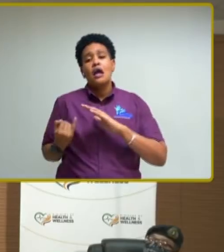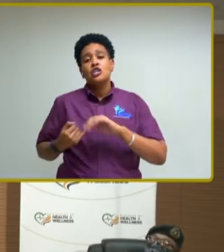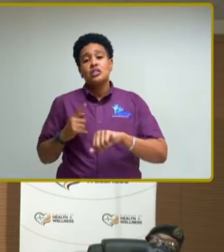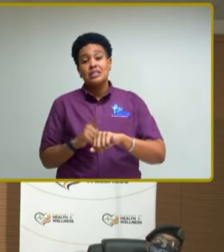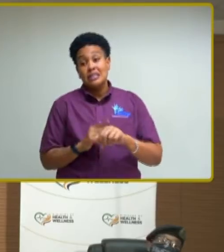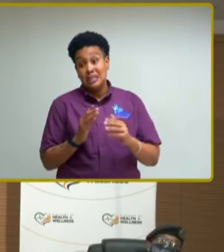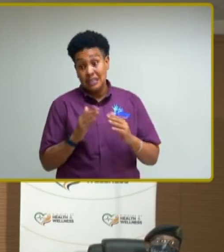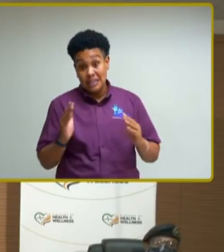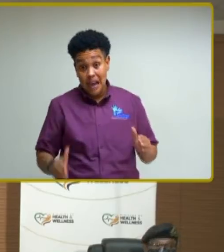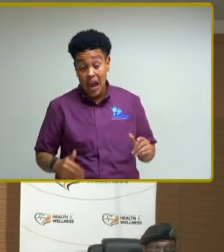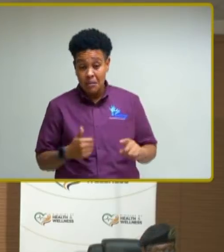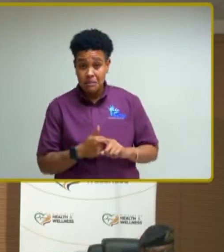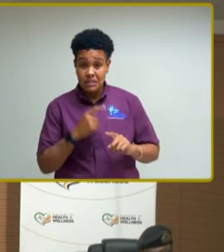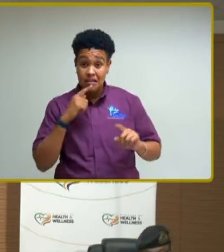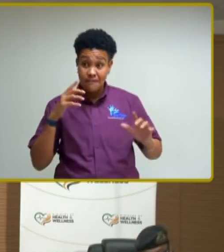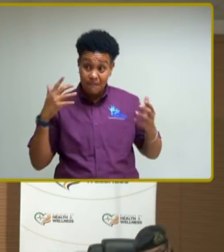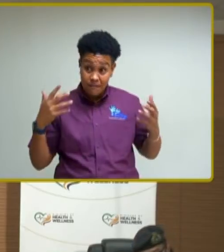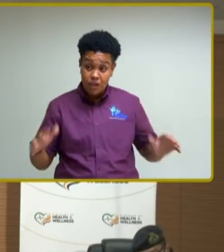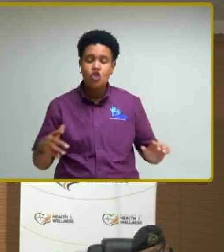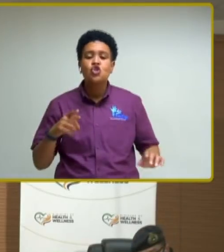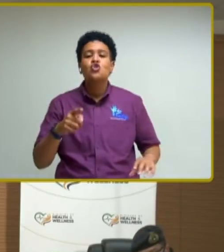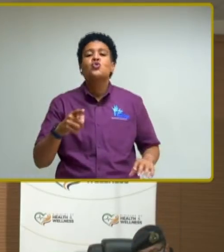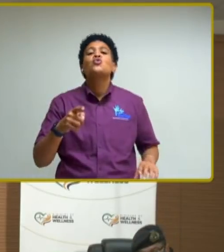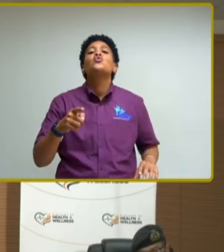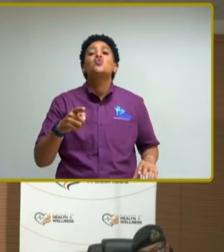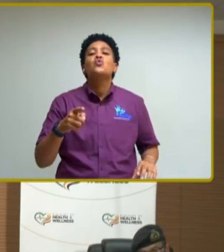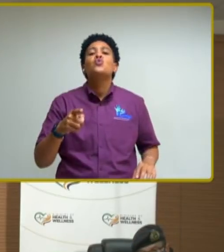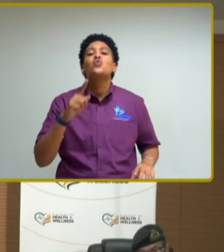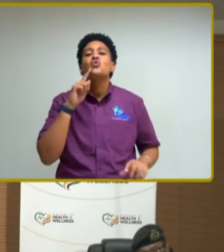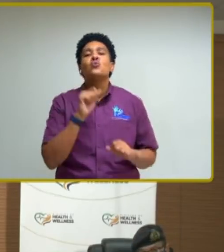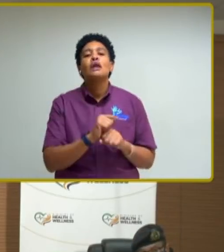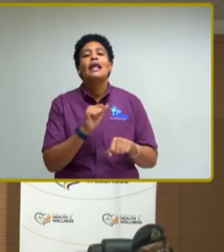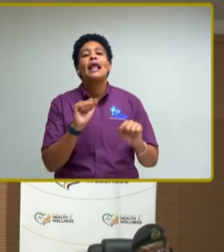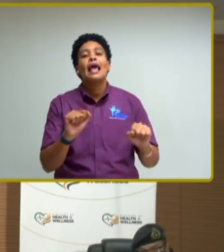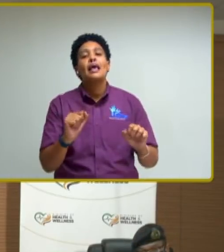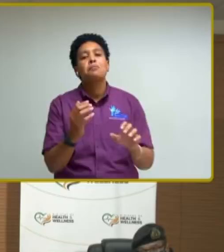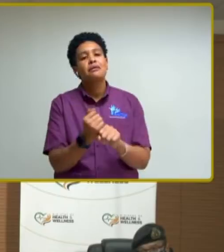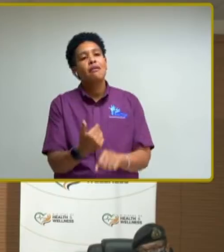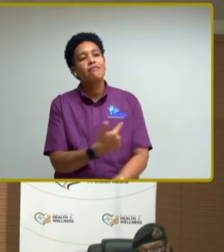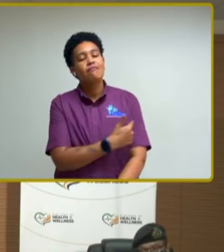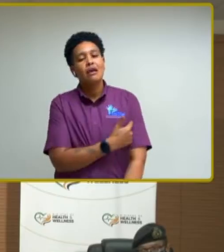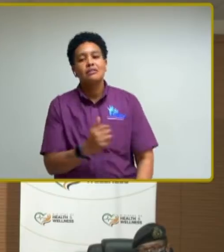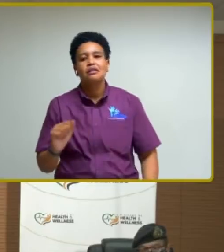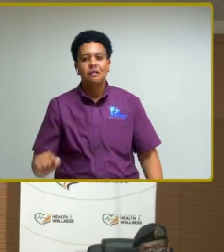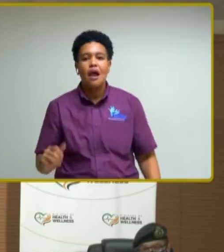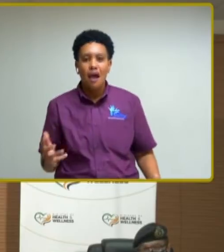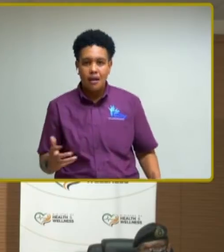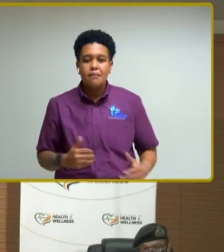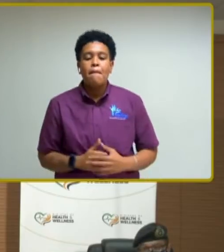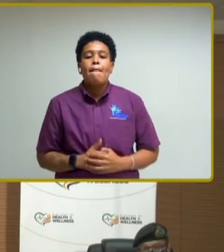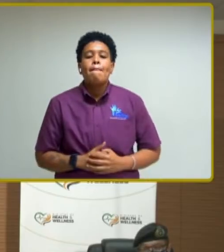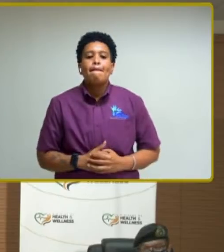period is over, then you are able to take the vaccine.